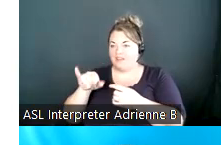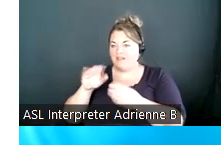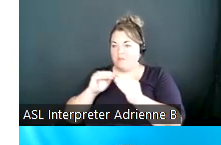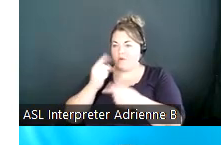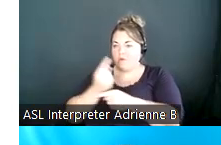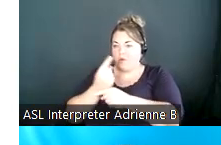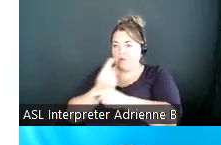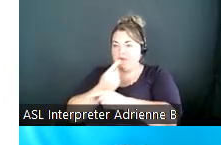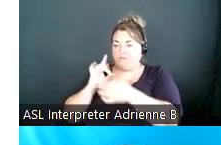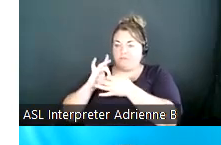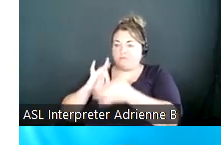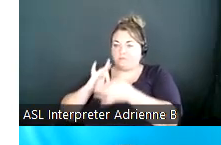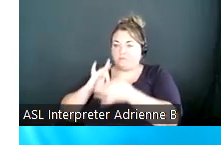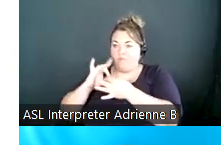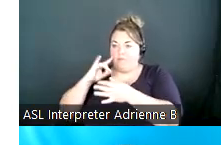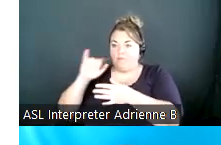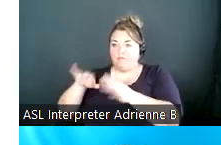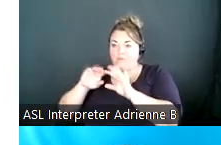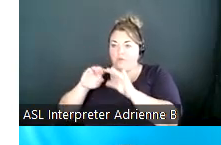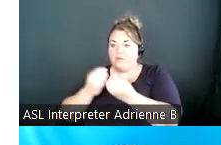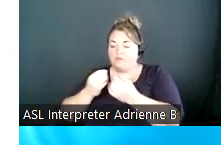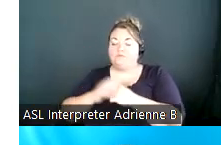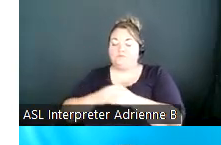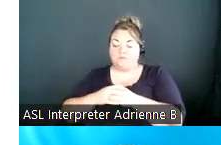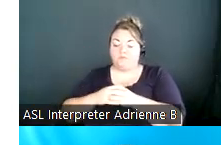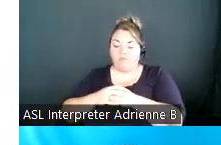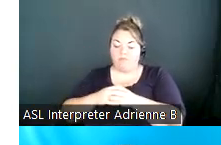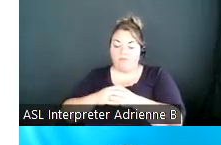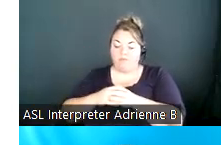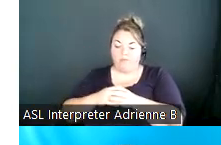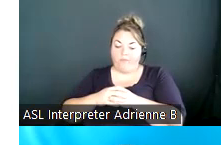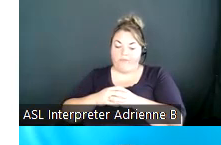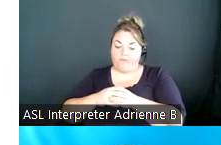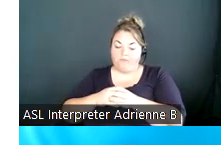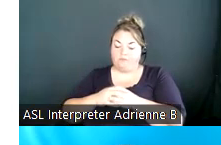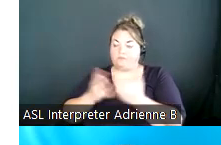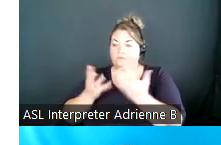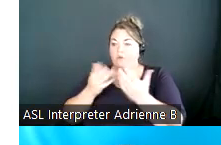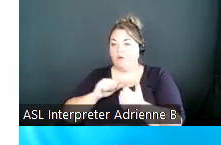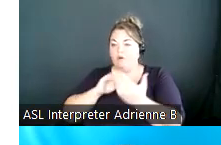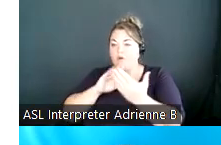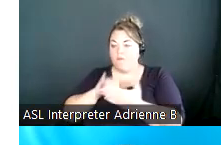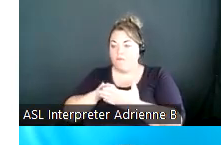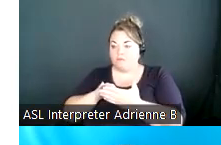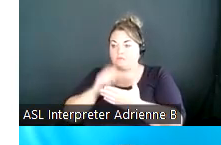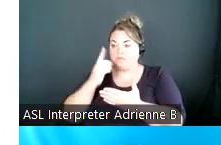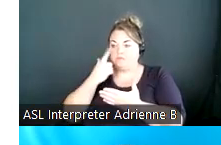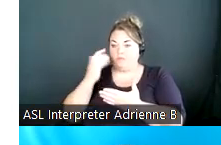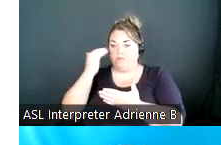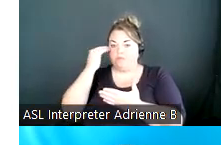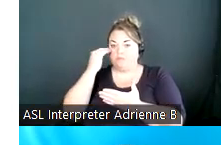of oversight for that organization. So I just wanted to make sure to address that, because I know that's been a